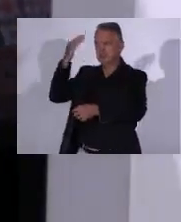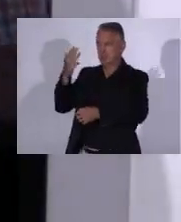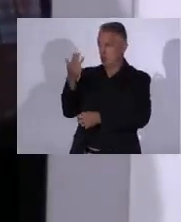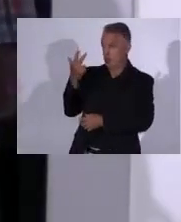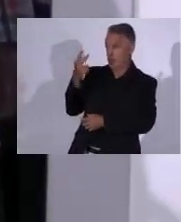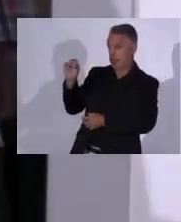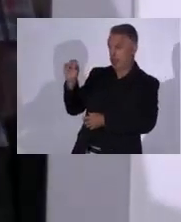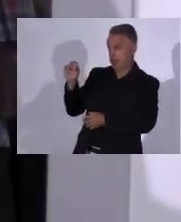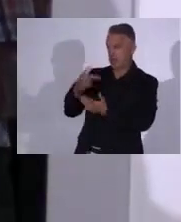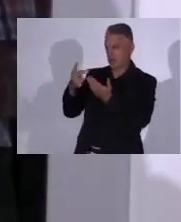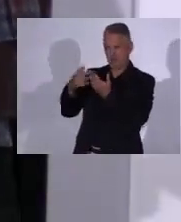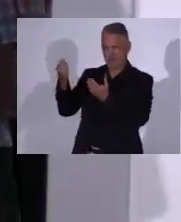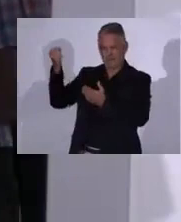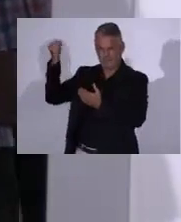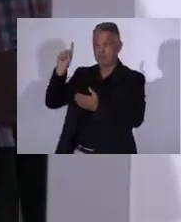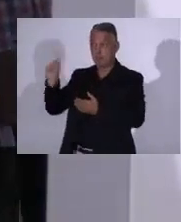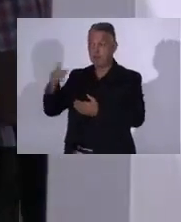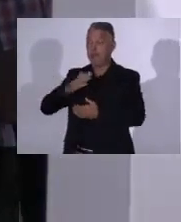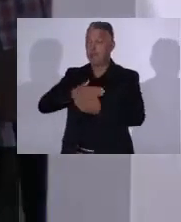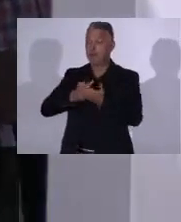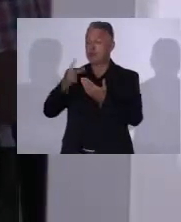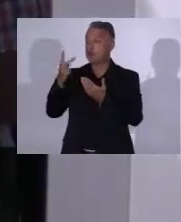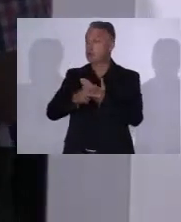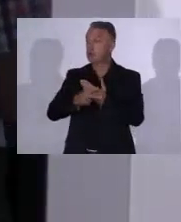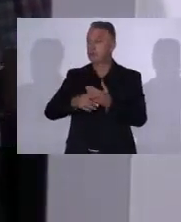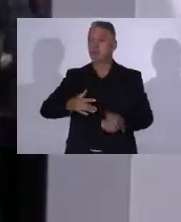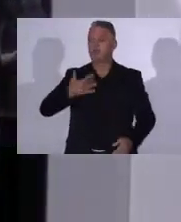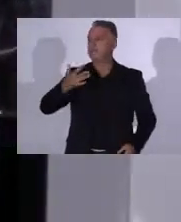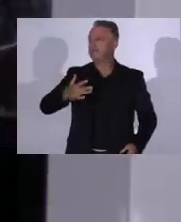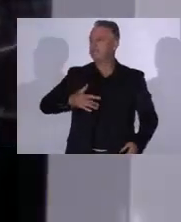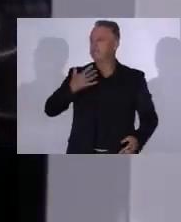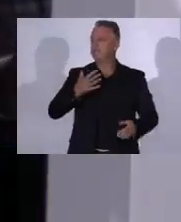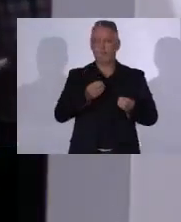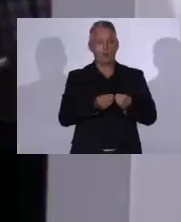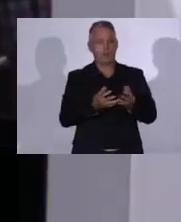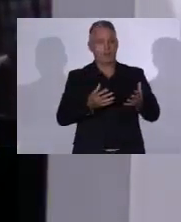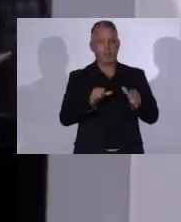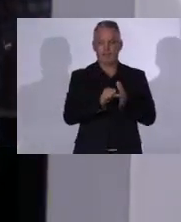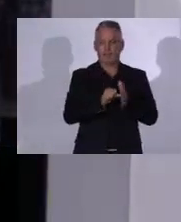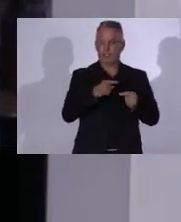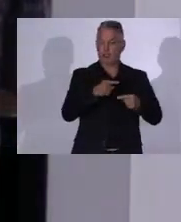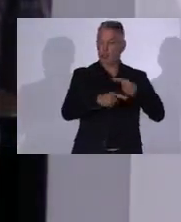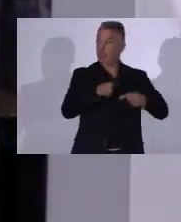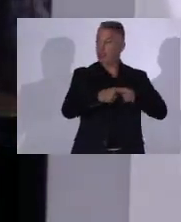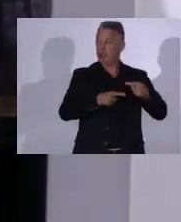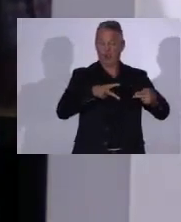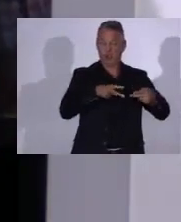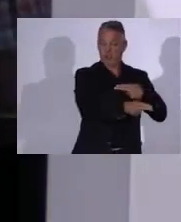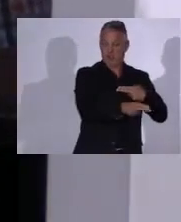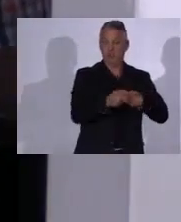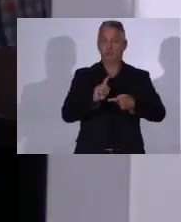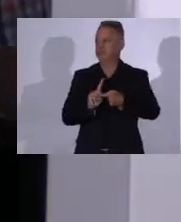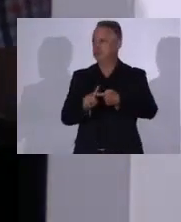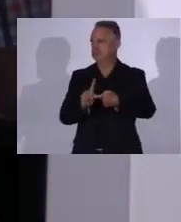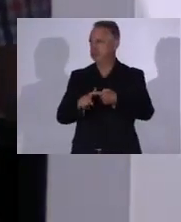What is new is the fact that this program has managed to live on beyond a funding cycle. And that Together More Active funding, which we have received for part of this, is being